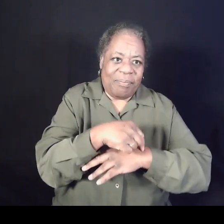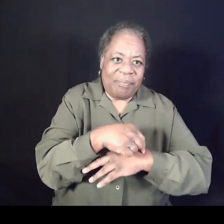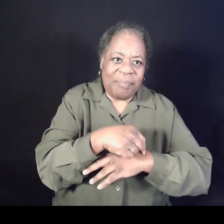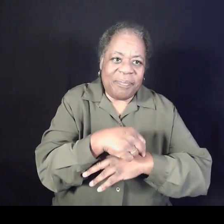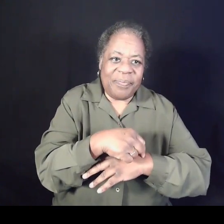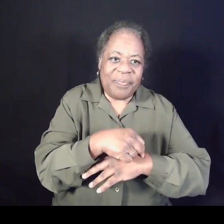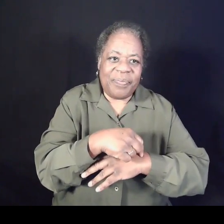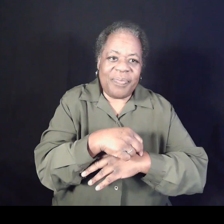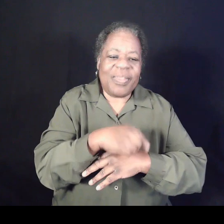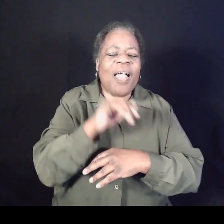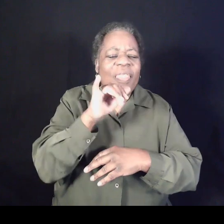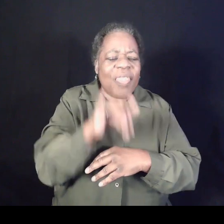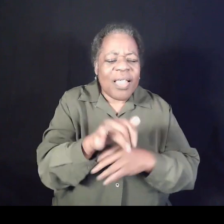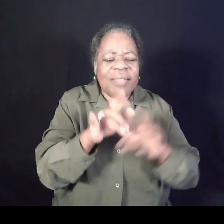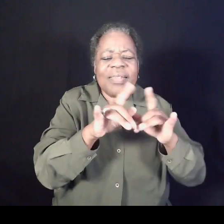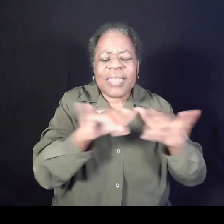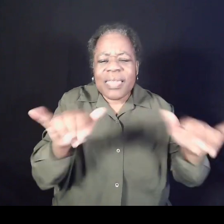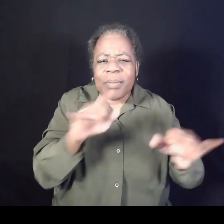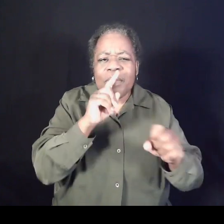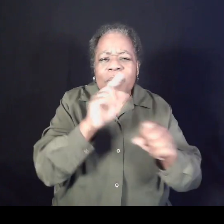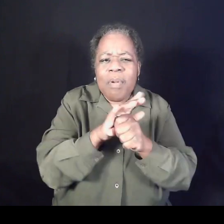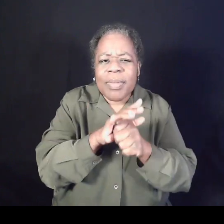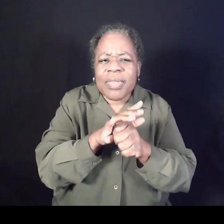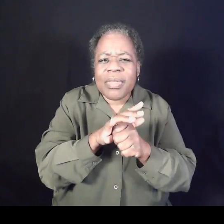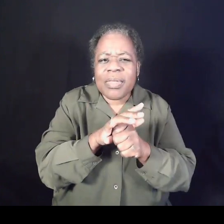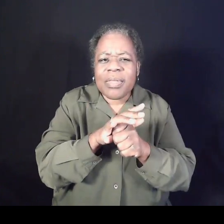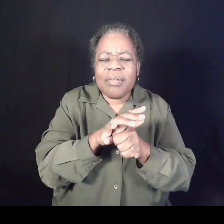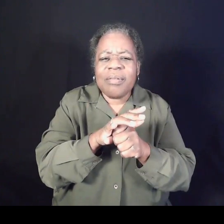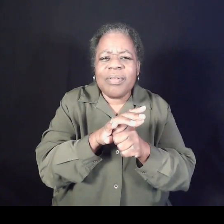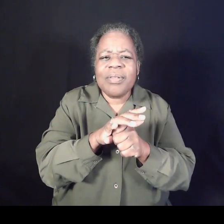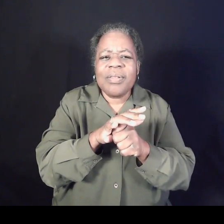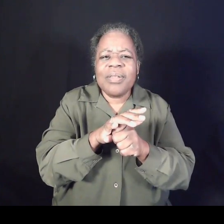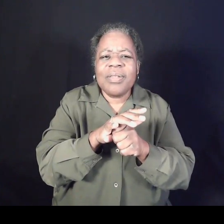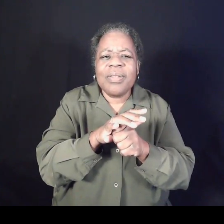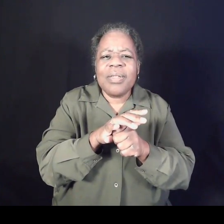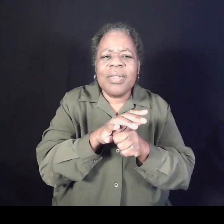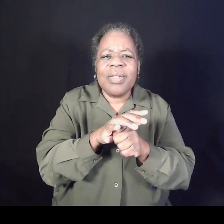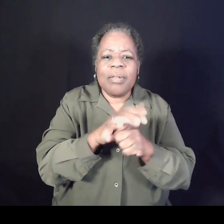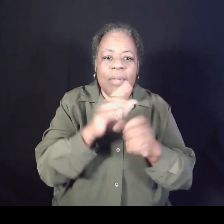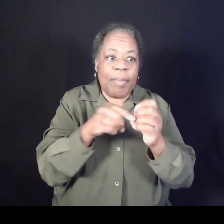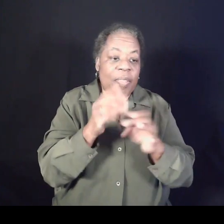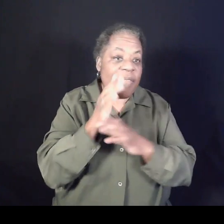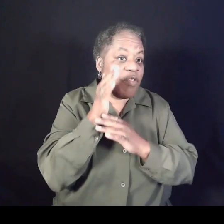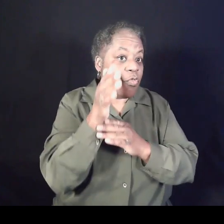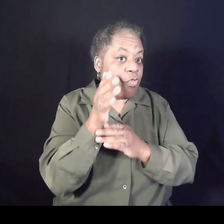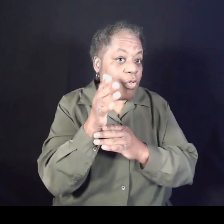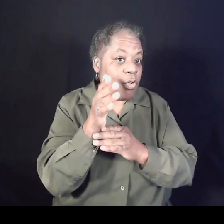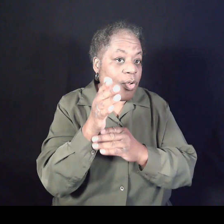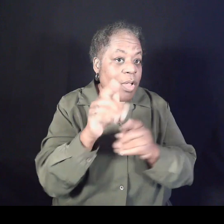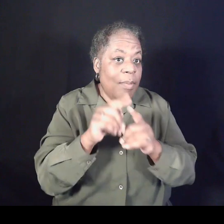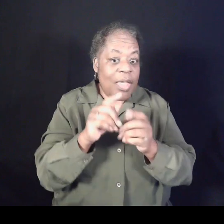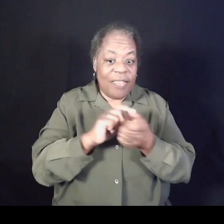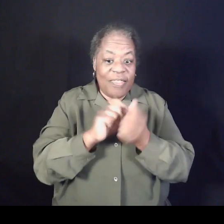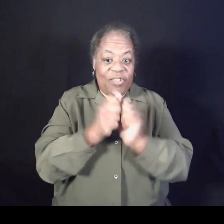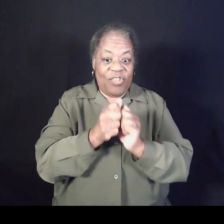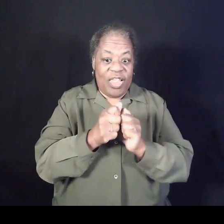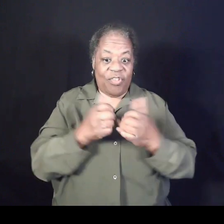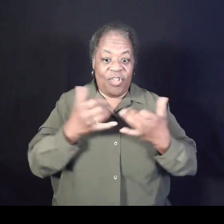Well, that's how promises work. They're about the future, but they change the